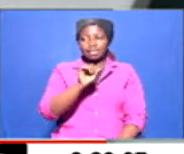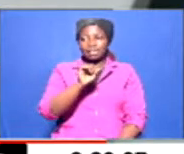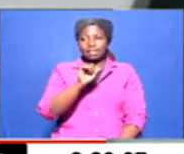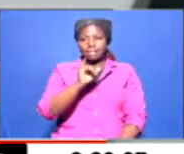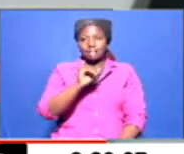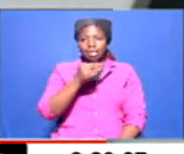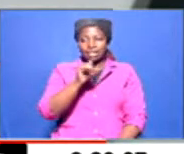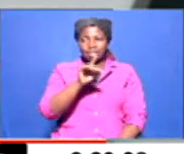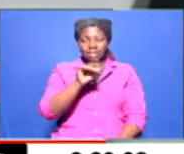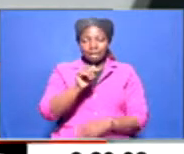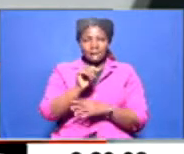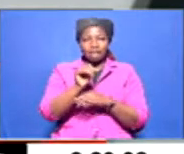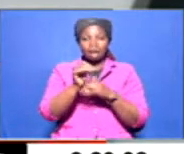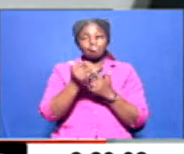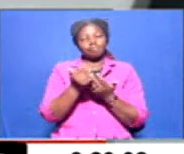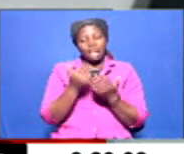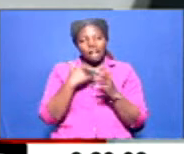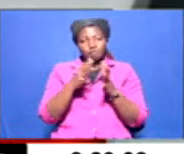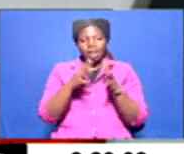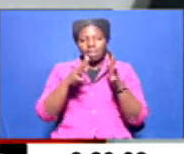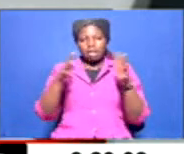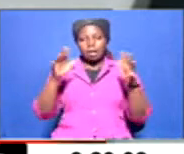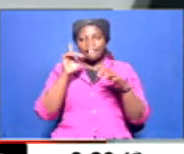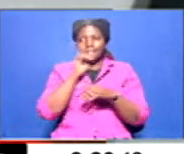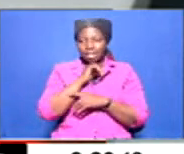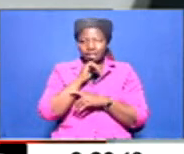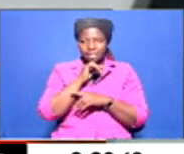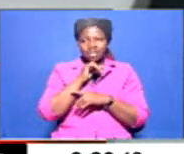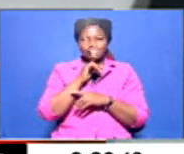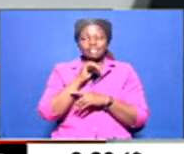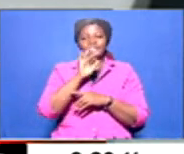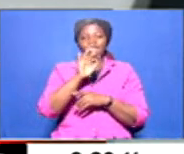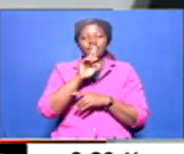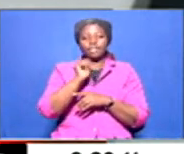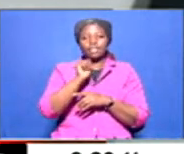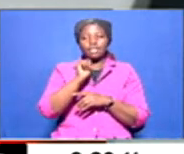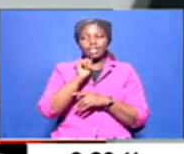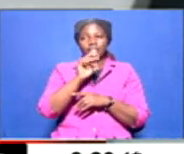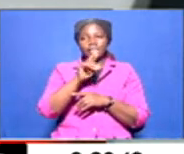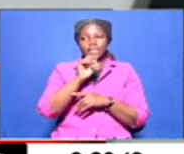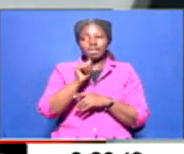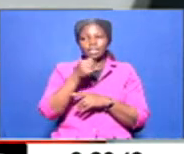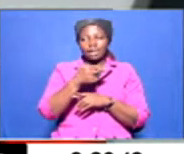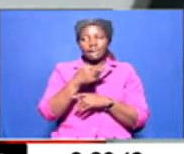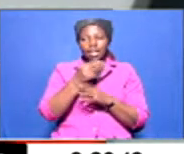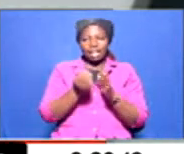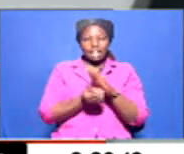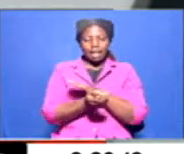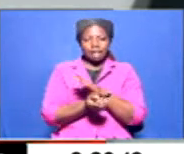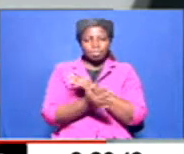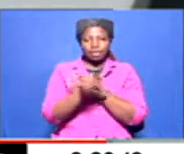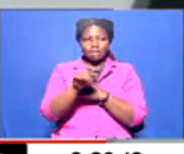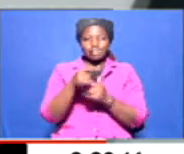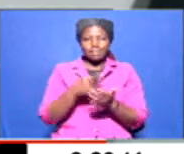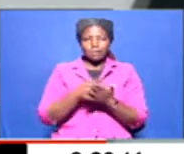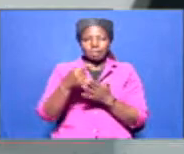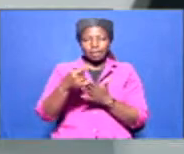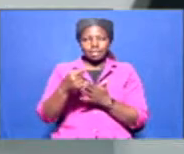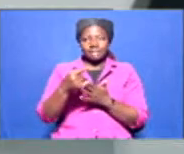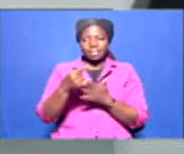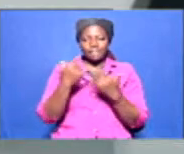in leaps and bounds, as Yusuf Farah now tells us in this week's edition of The Young and